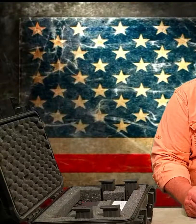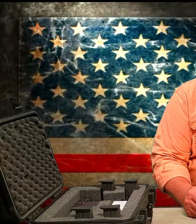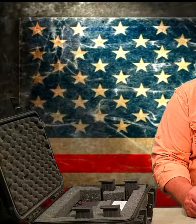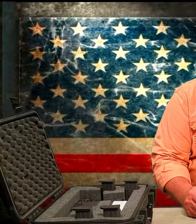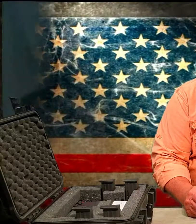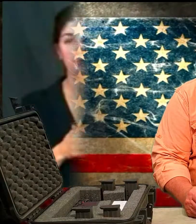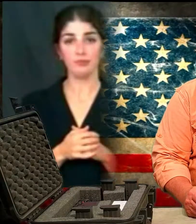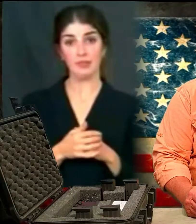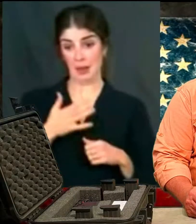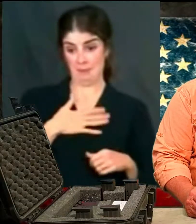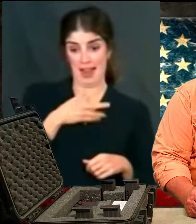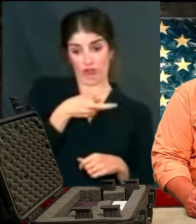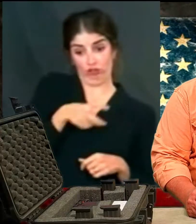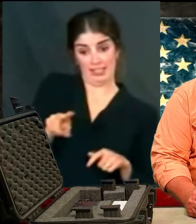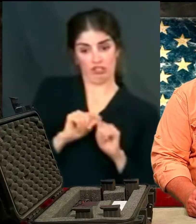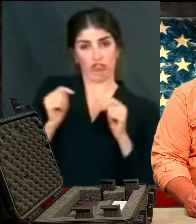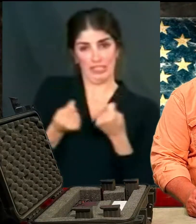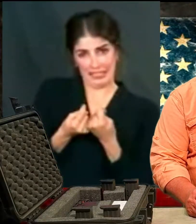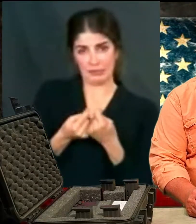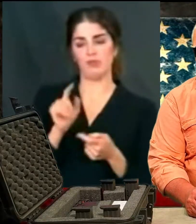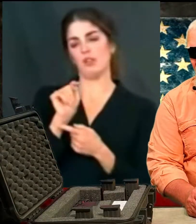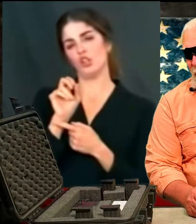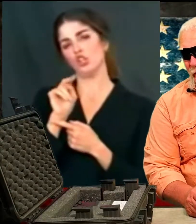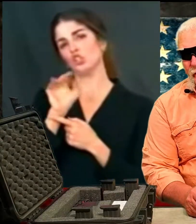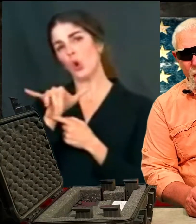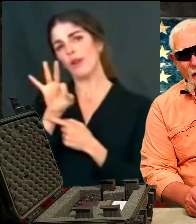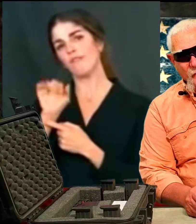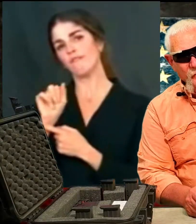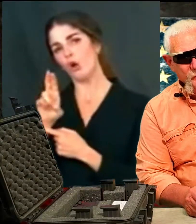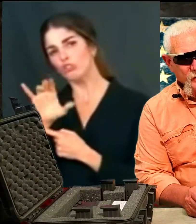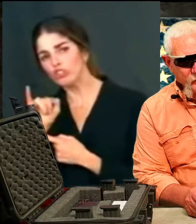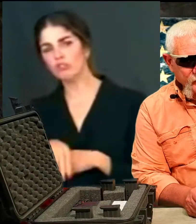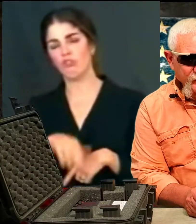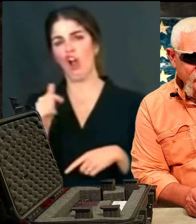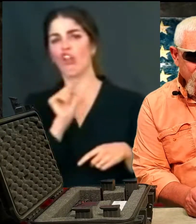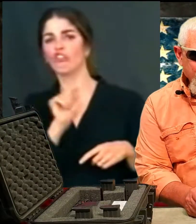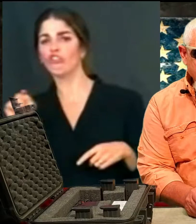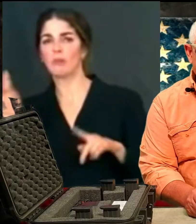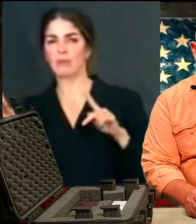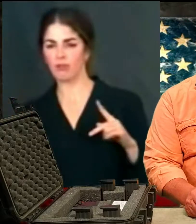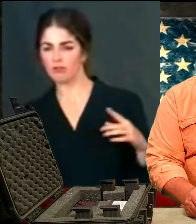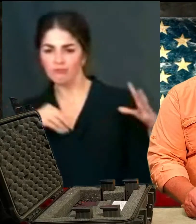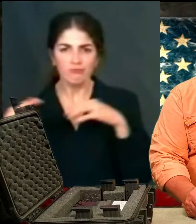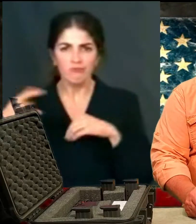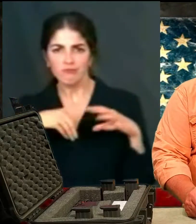I did finally get my Kel-tec PMR30 back from Kel-tec.